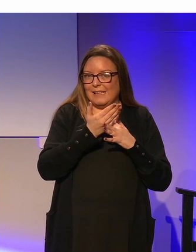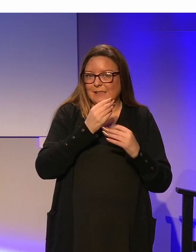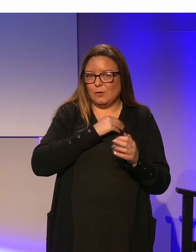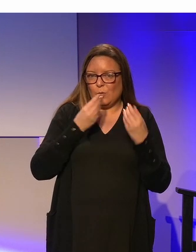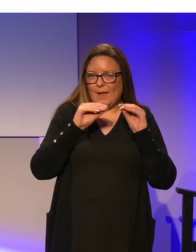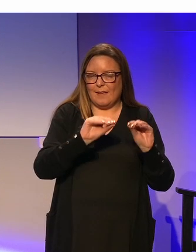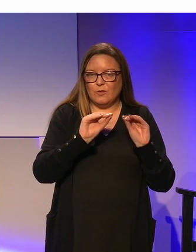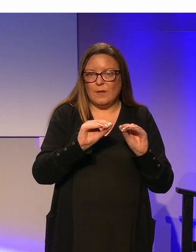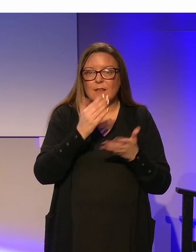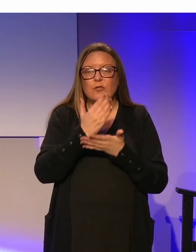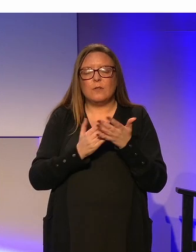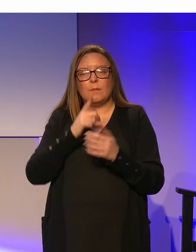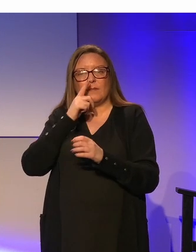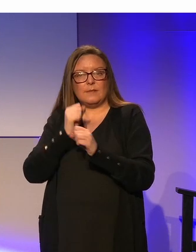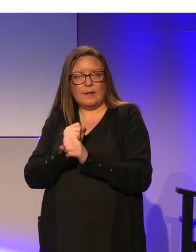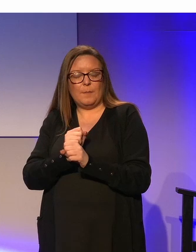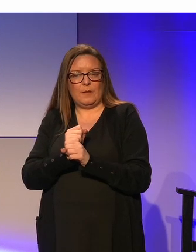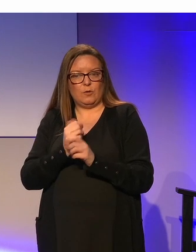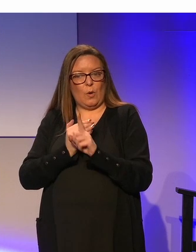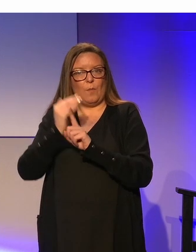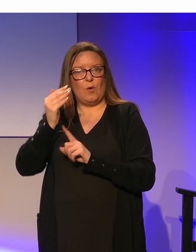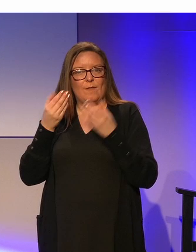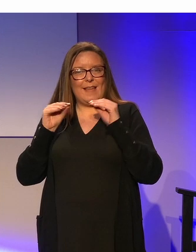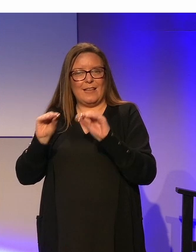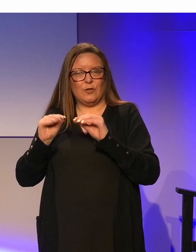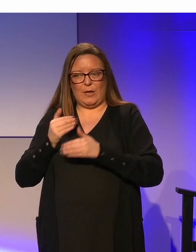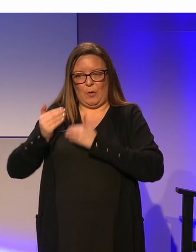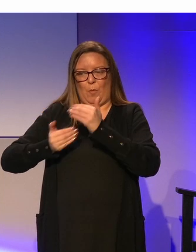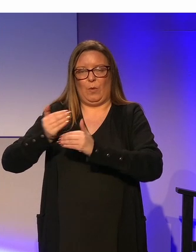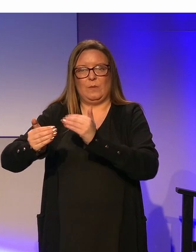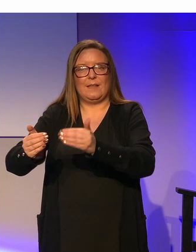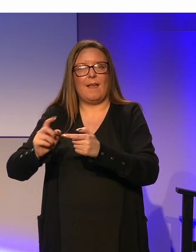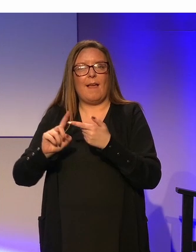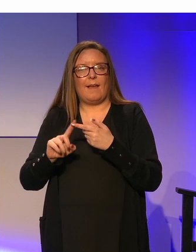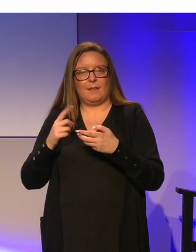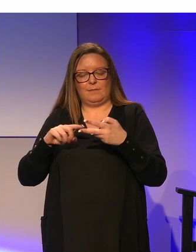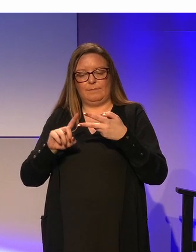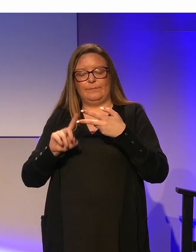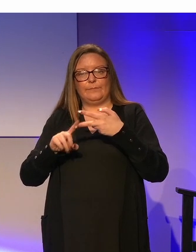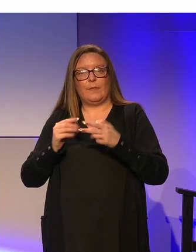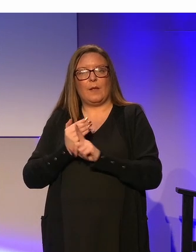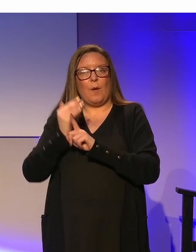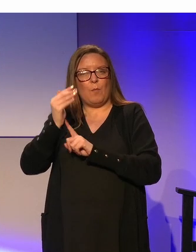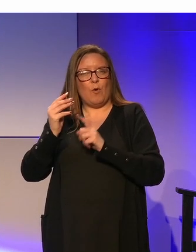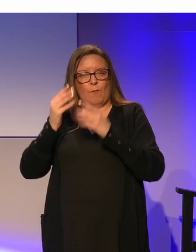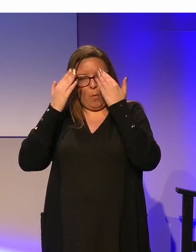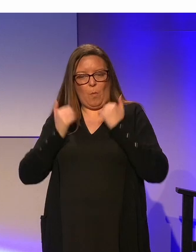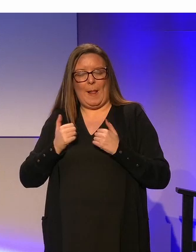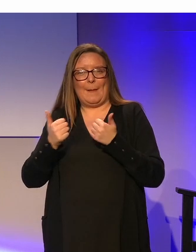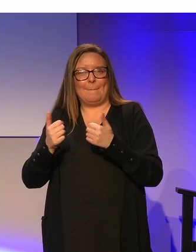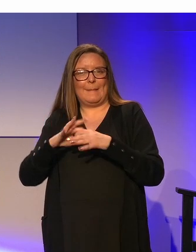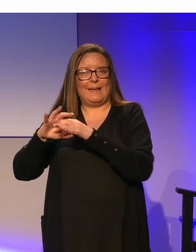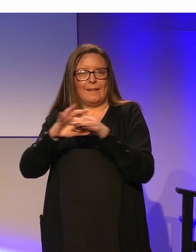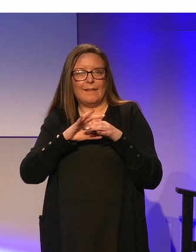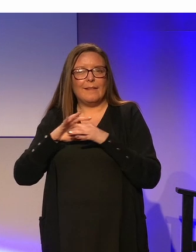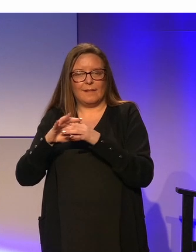education, some of them were around improved educational process, and some of them were around improved well-being.